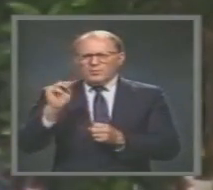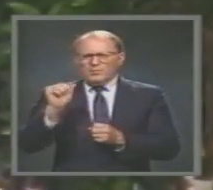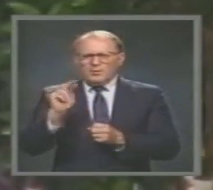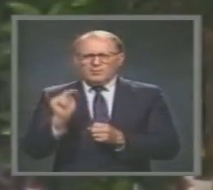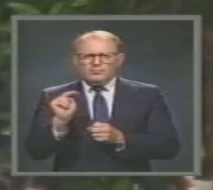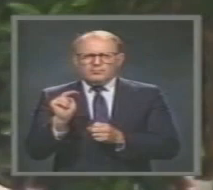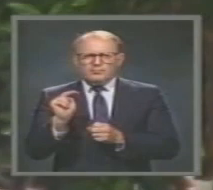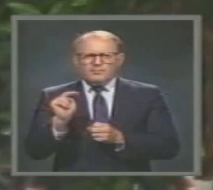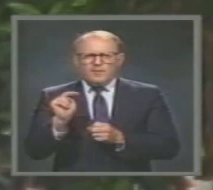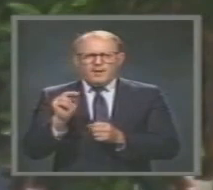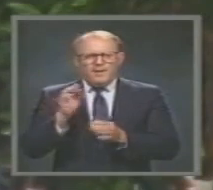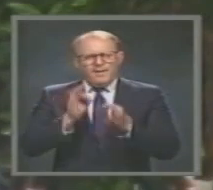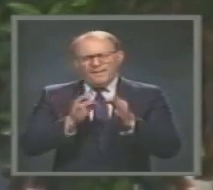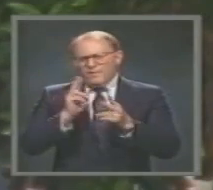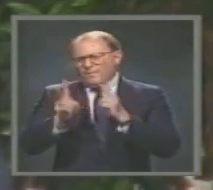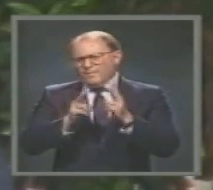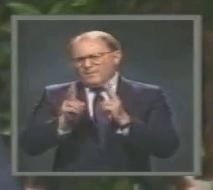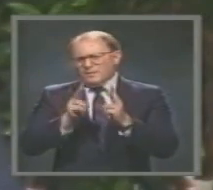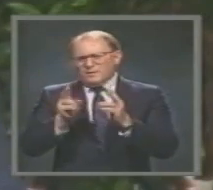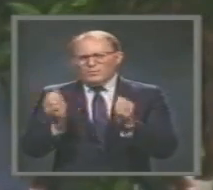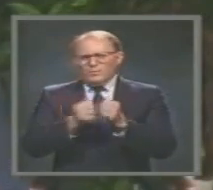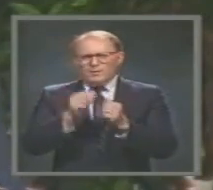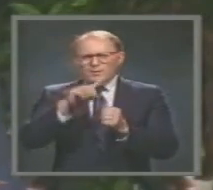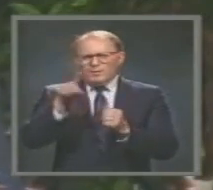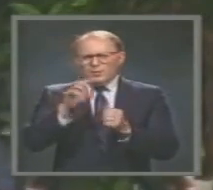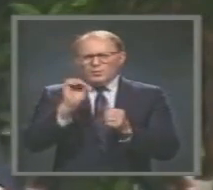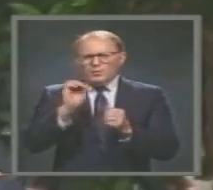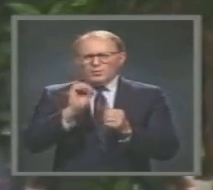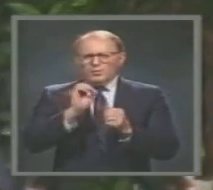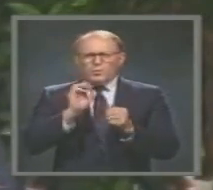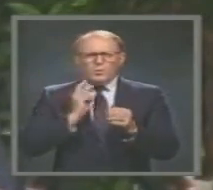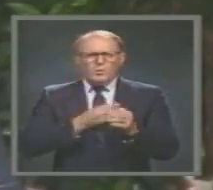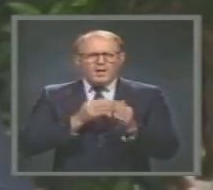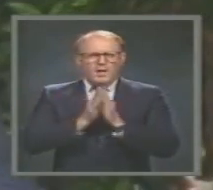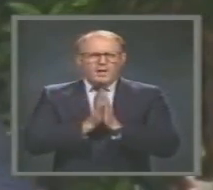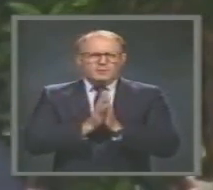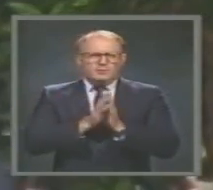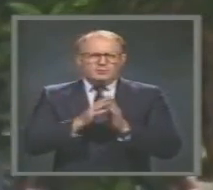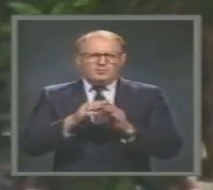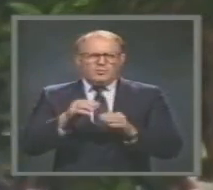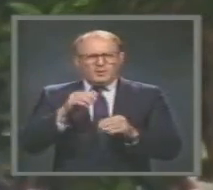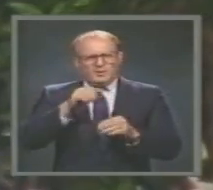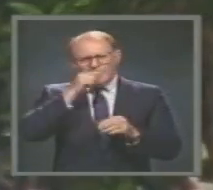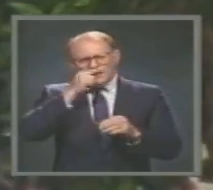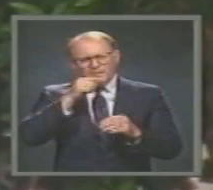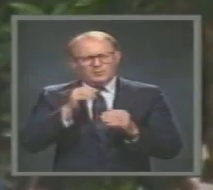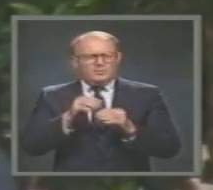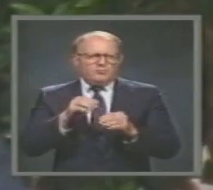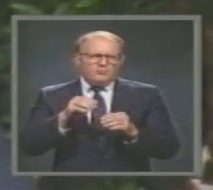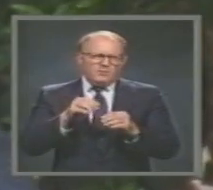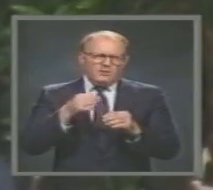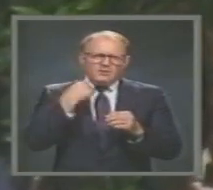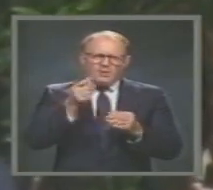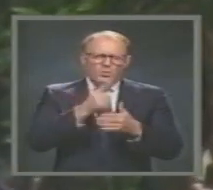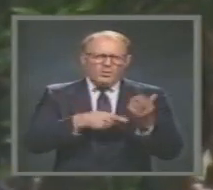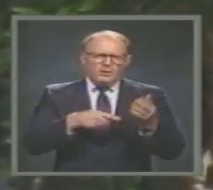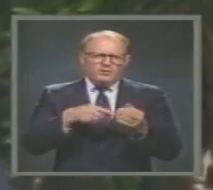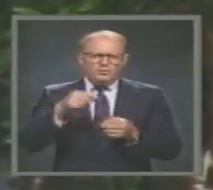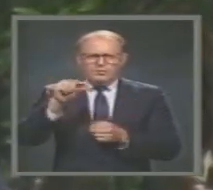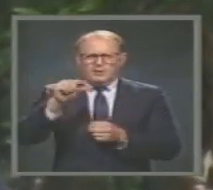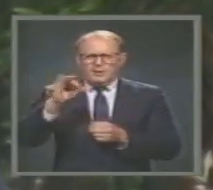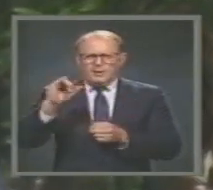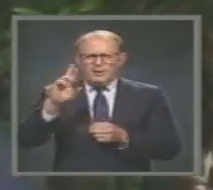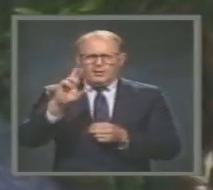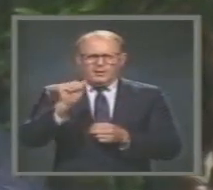after a visit to the zoo, we ask our small child to describe a giraffe, what do you suppose he'd say? That's the animal with a